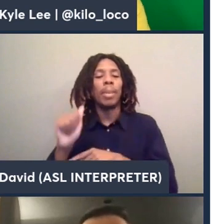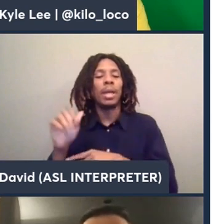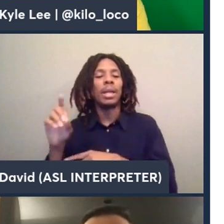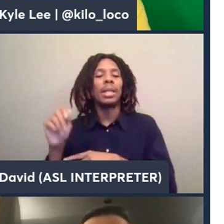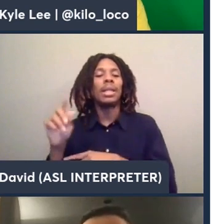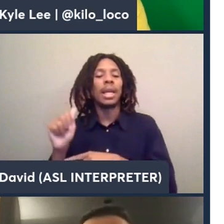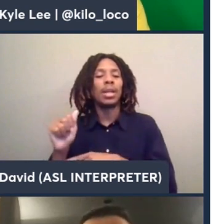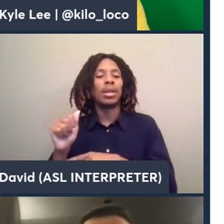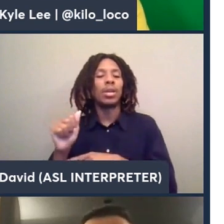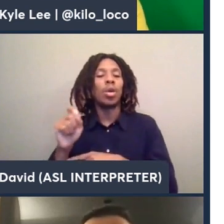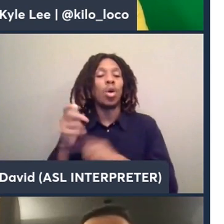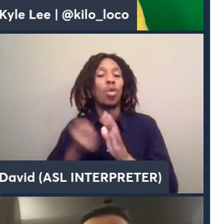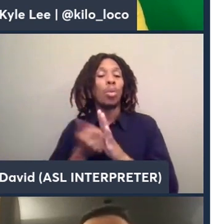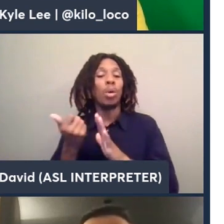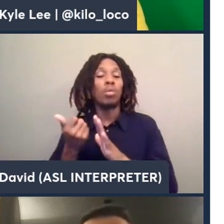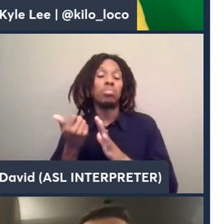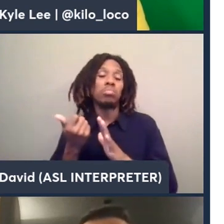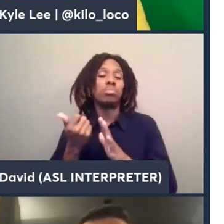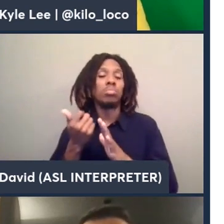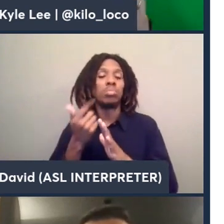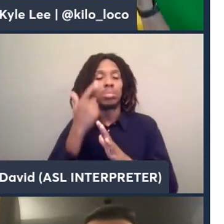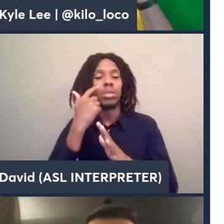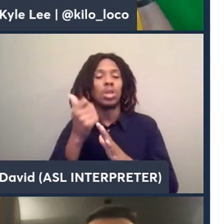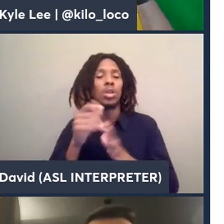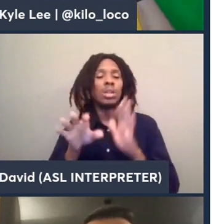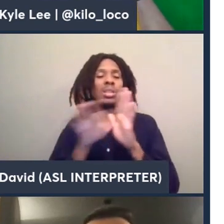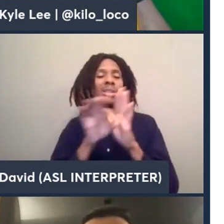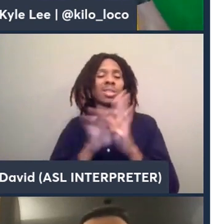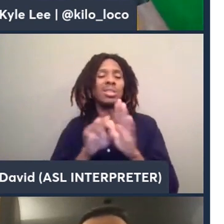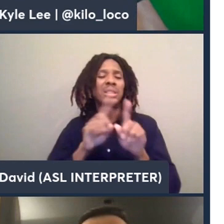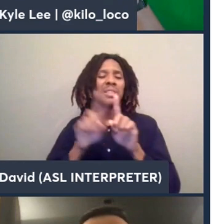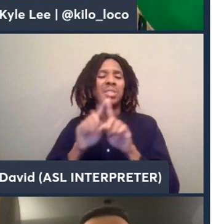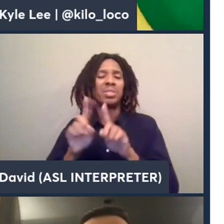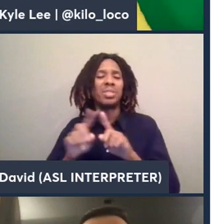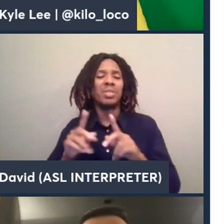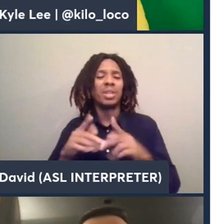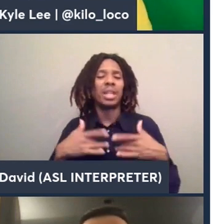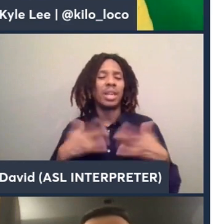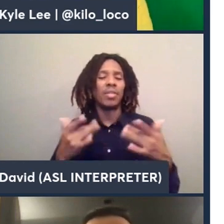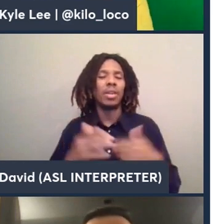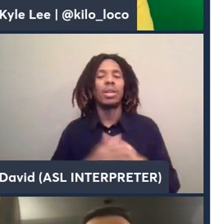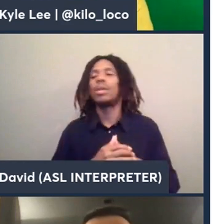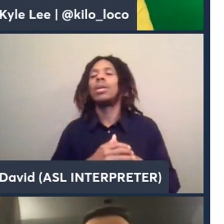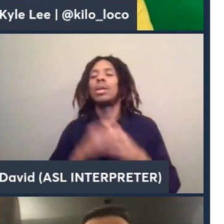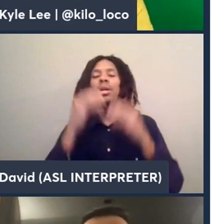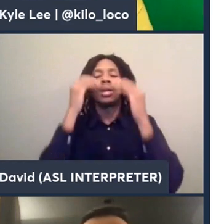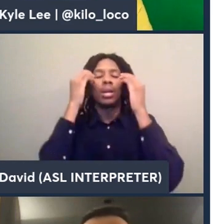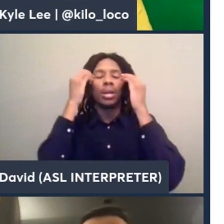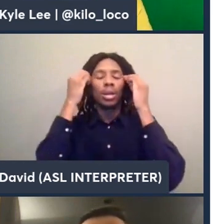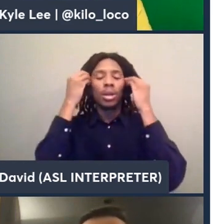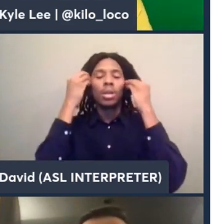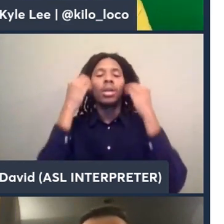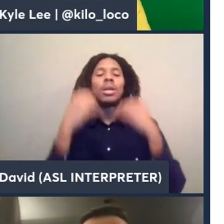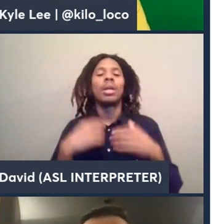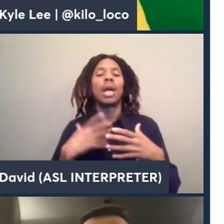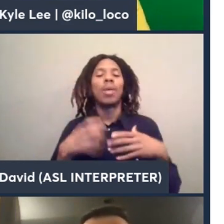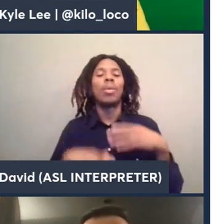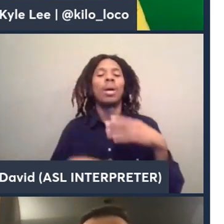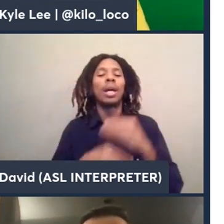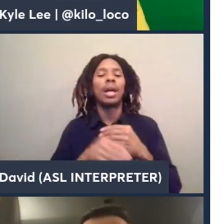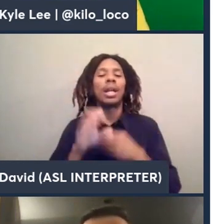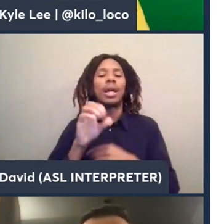So you can select a host of different events, right? Let's say I want to add object tags